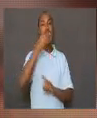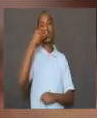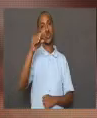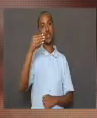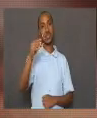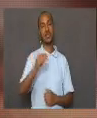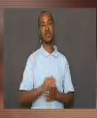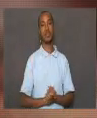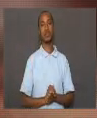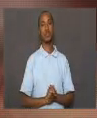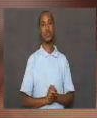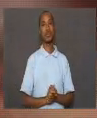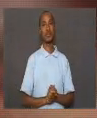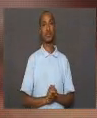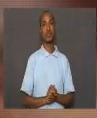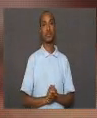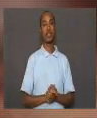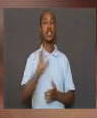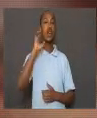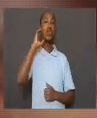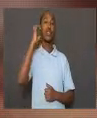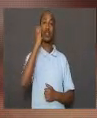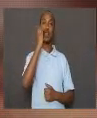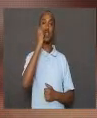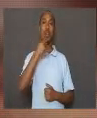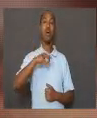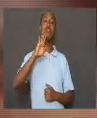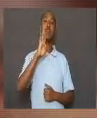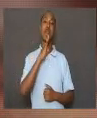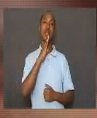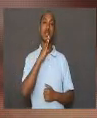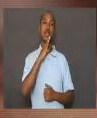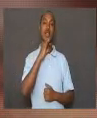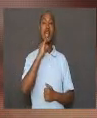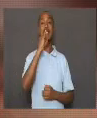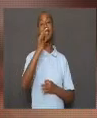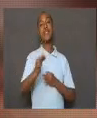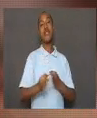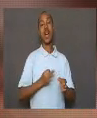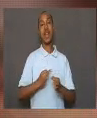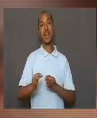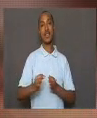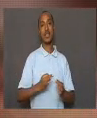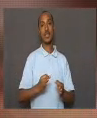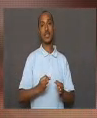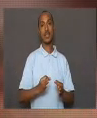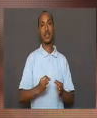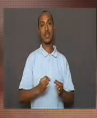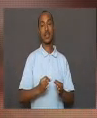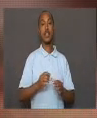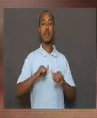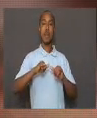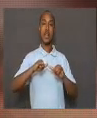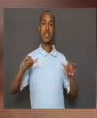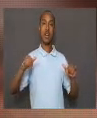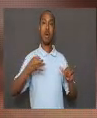solution. The concentration of a base is defined as the